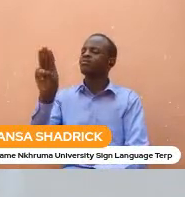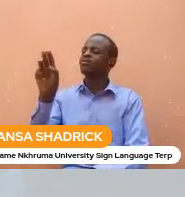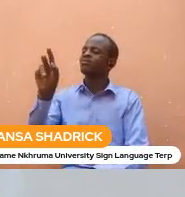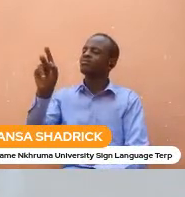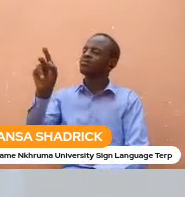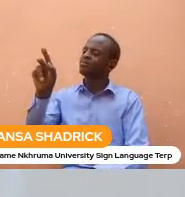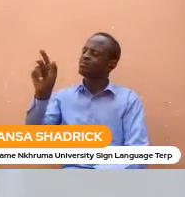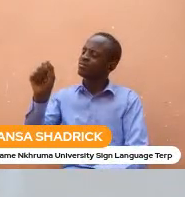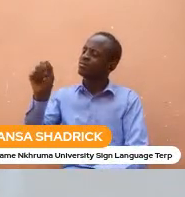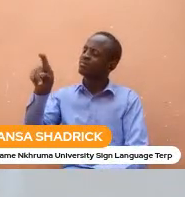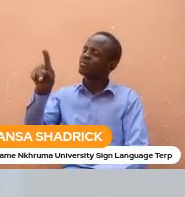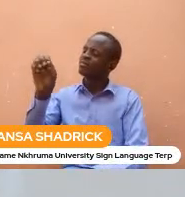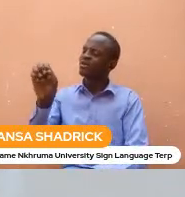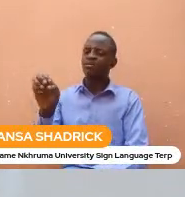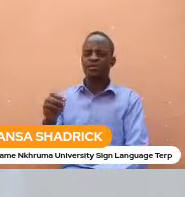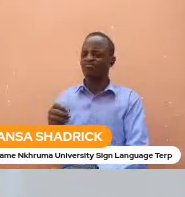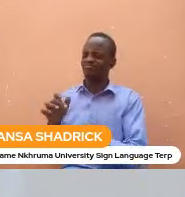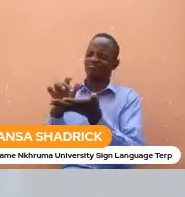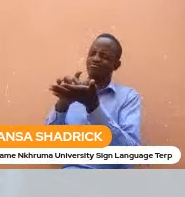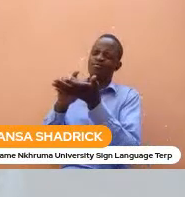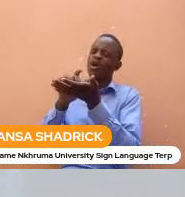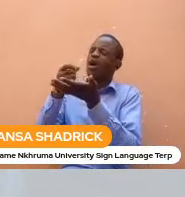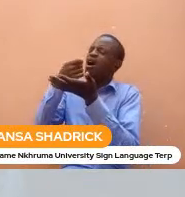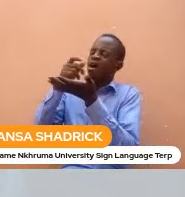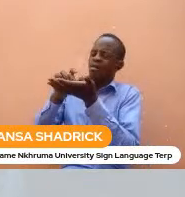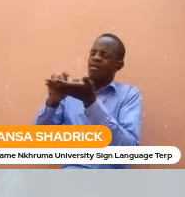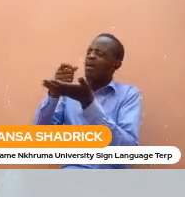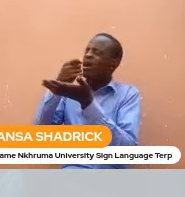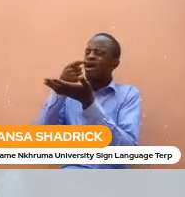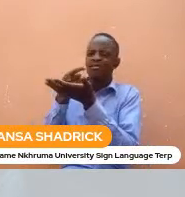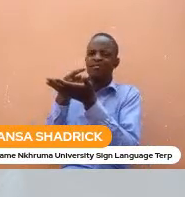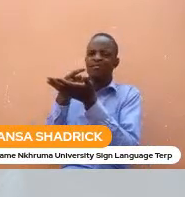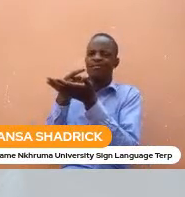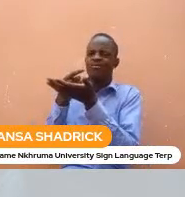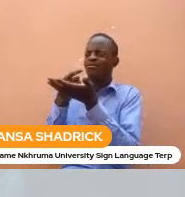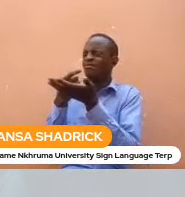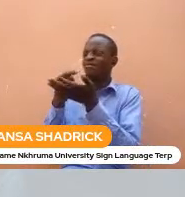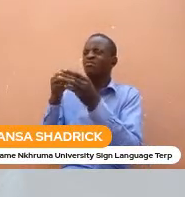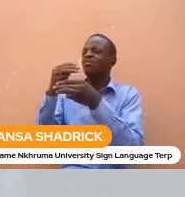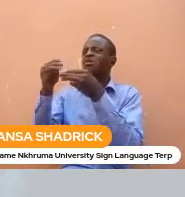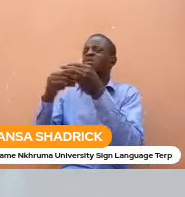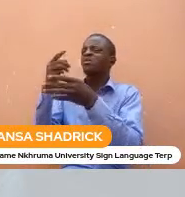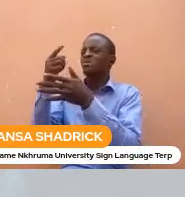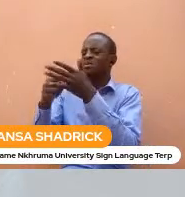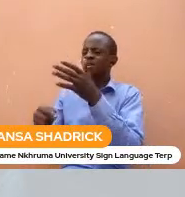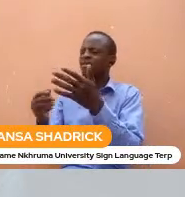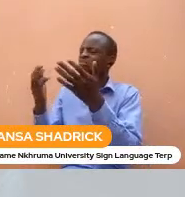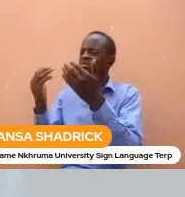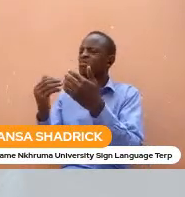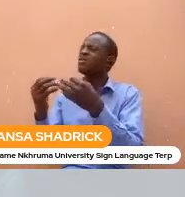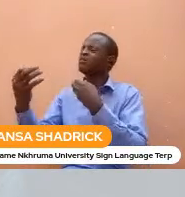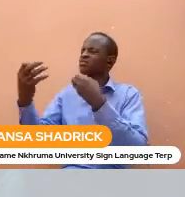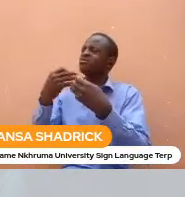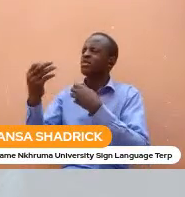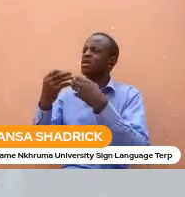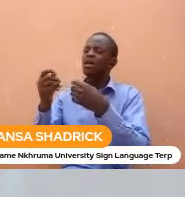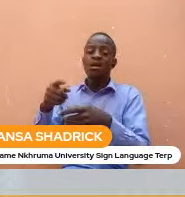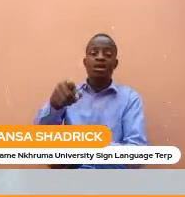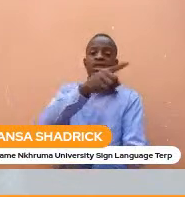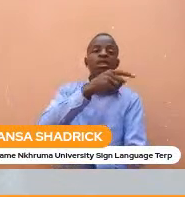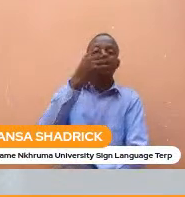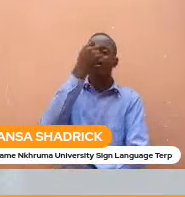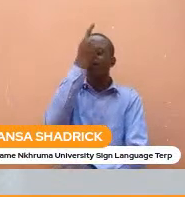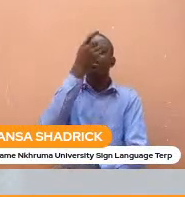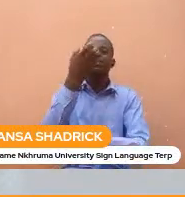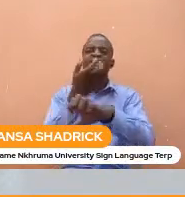young people ask themselves, this contraceptive word is a very, very complicated word and sometimes very hard to understand. But in a layman's